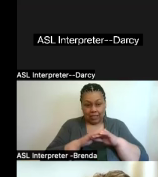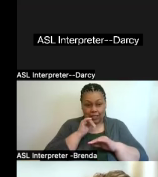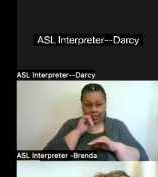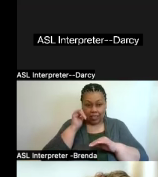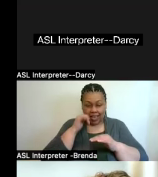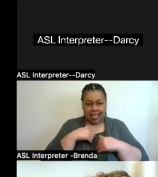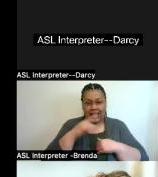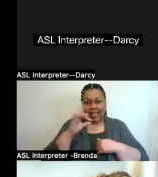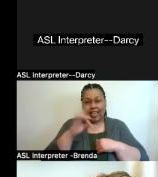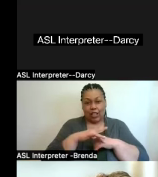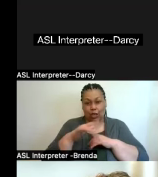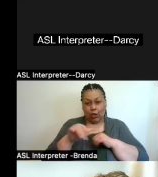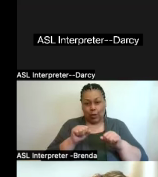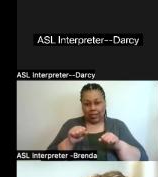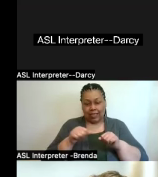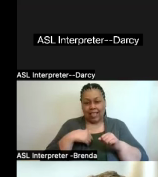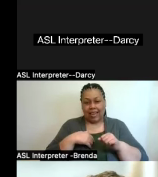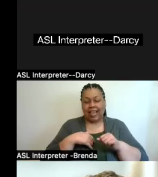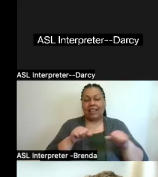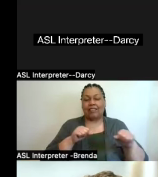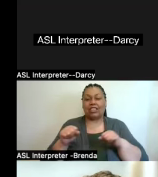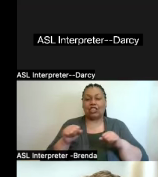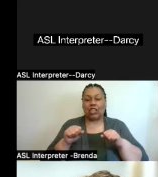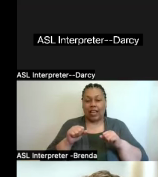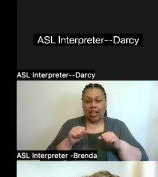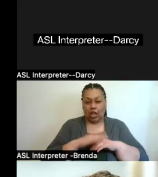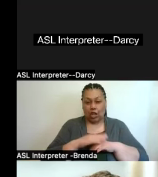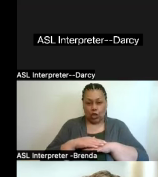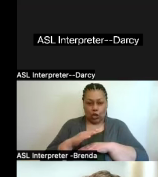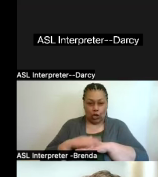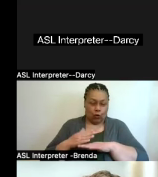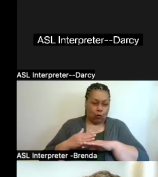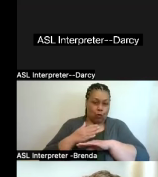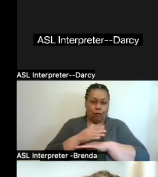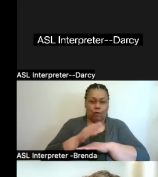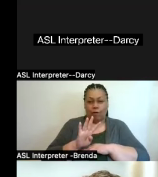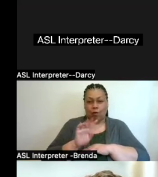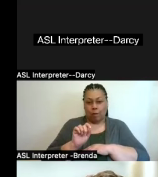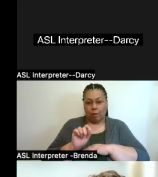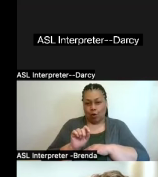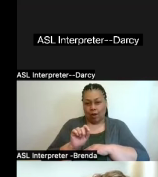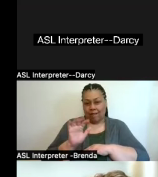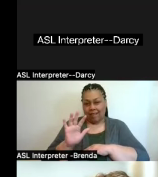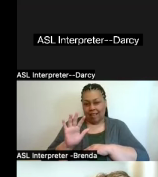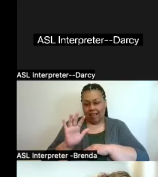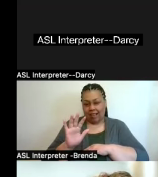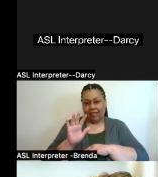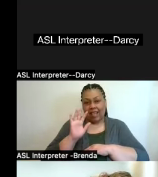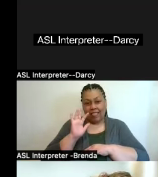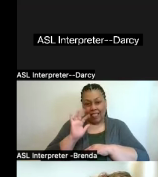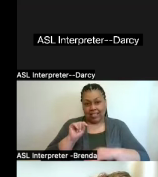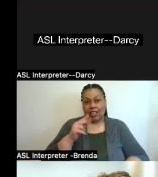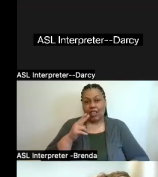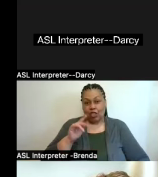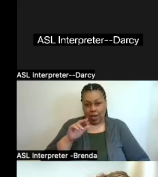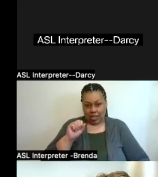there were 8 earthquakes that had Shake Alert magnitude estimates exceeding magnitude 4.5, and that is the threshold that